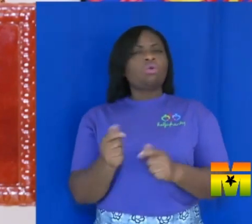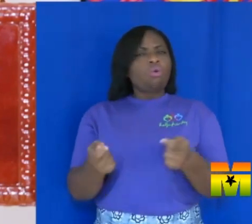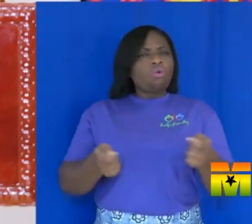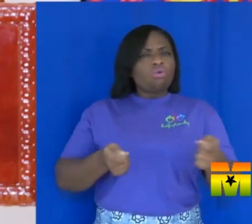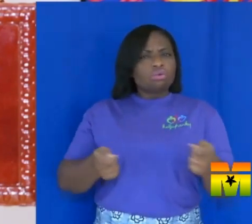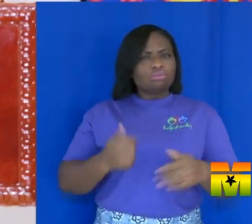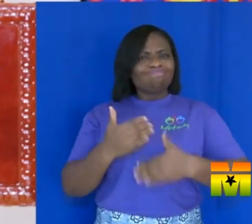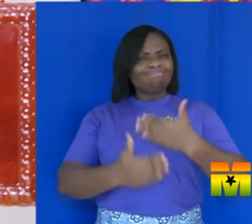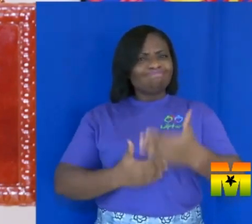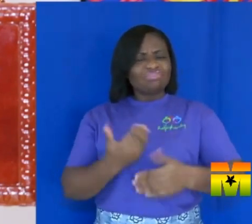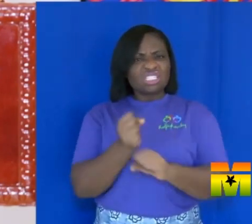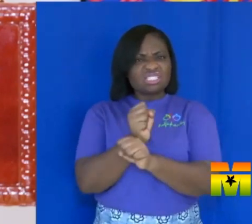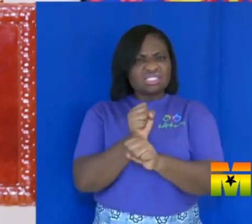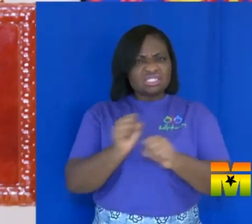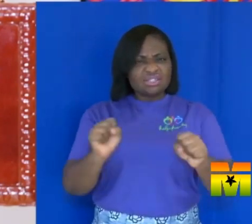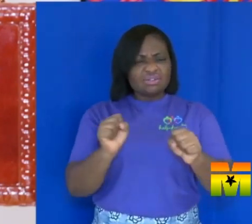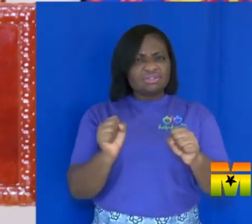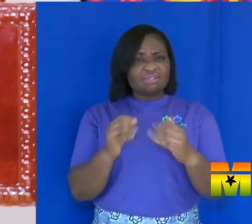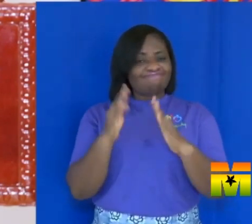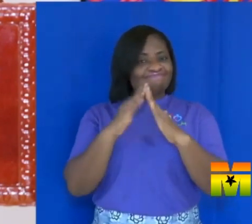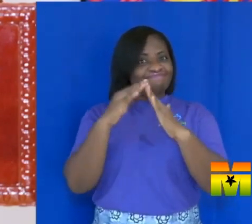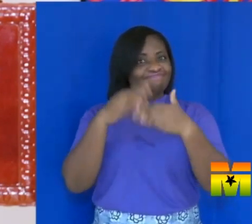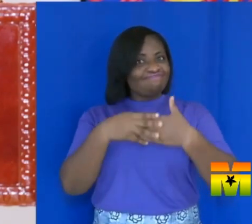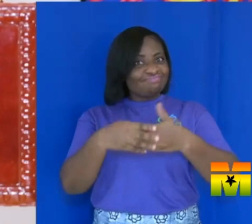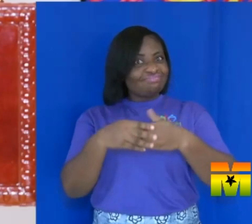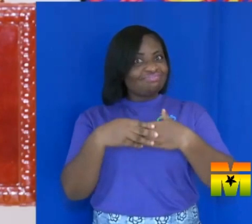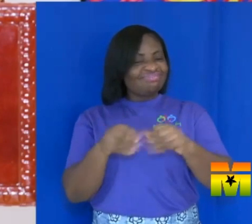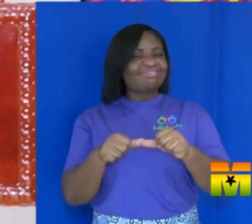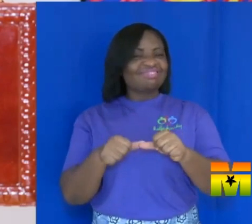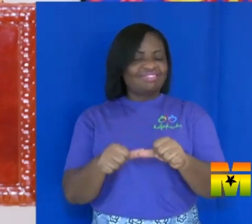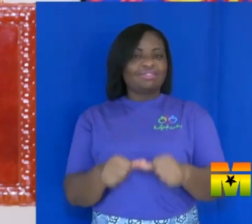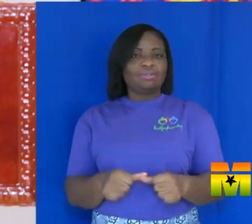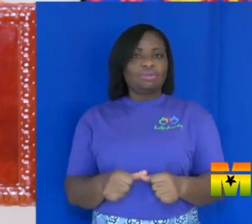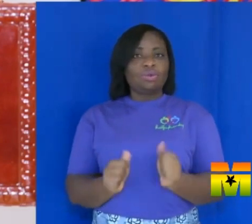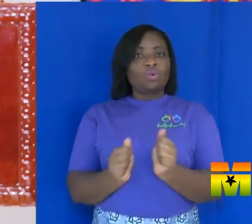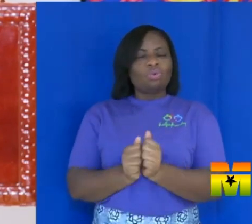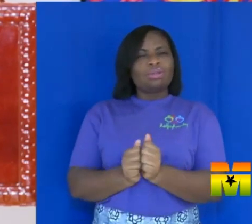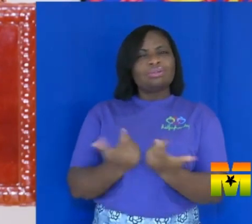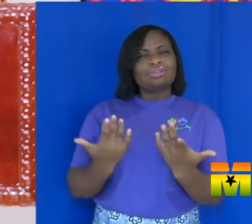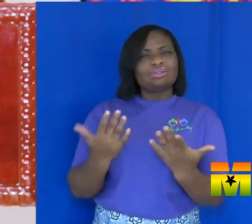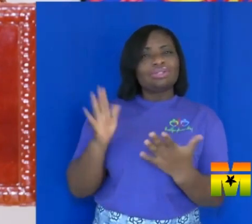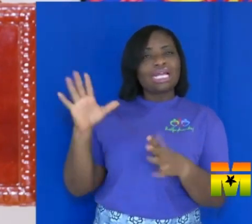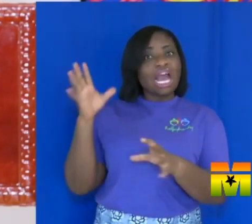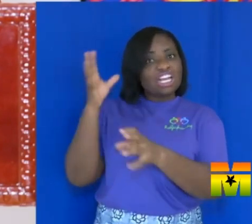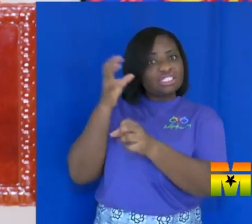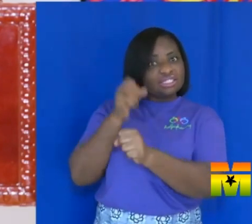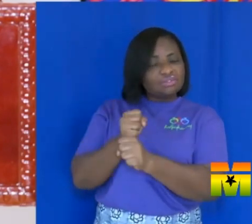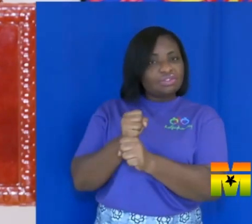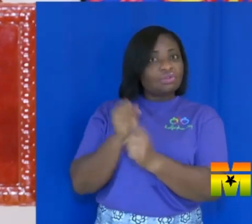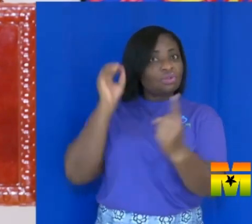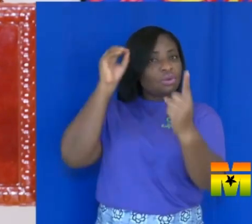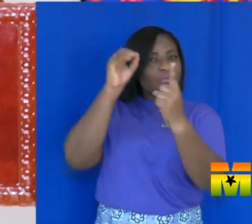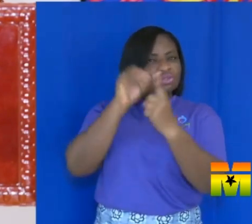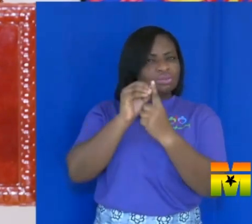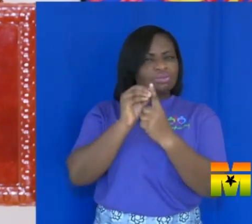progressive, safe easing of restrictions continues, with its overarching objective